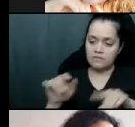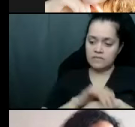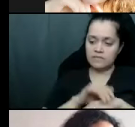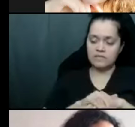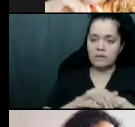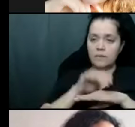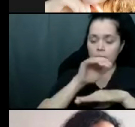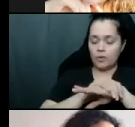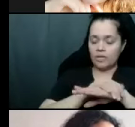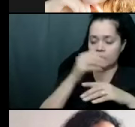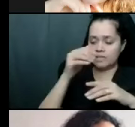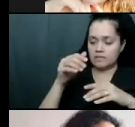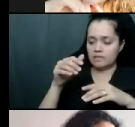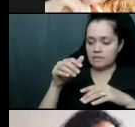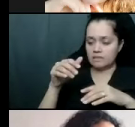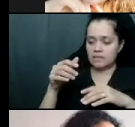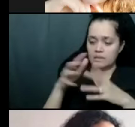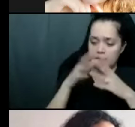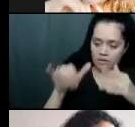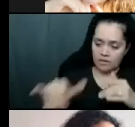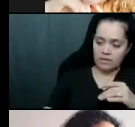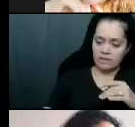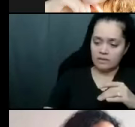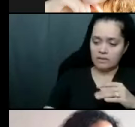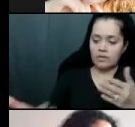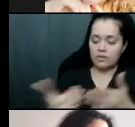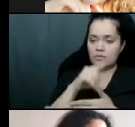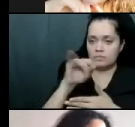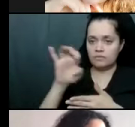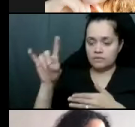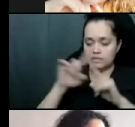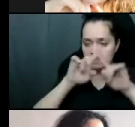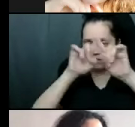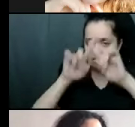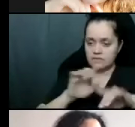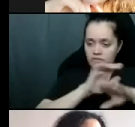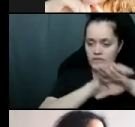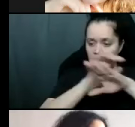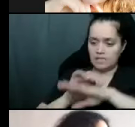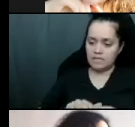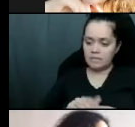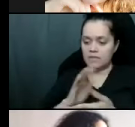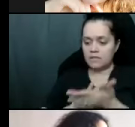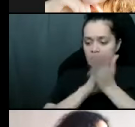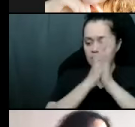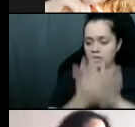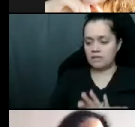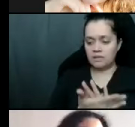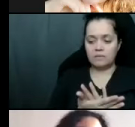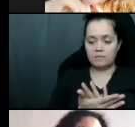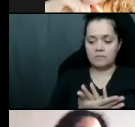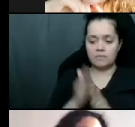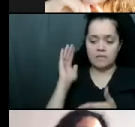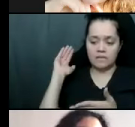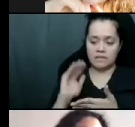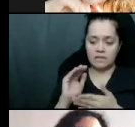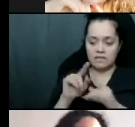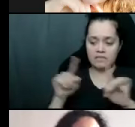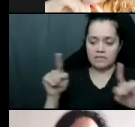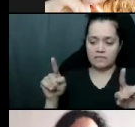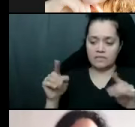English, Australian English, American English, New Zealand English, and so forth, maybe they'll become fewer differences